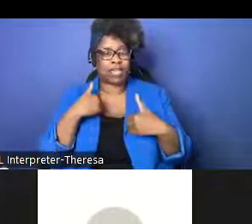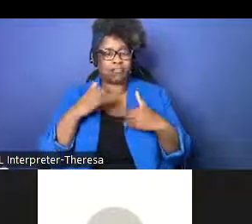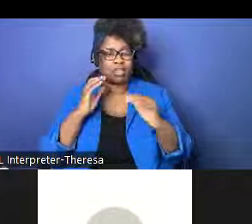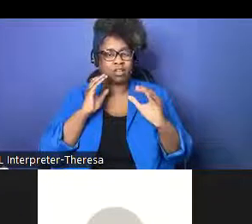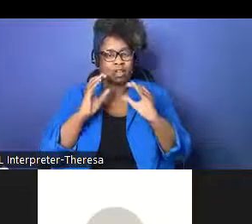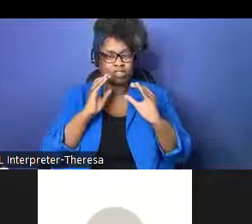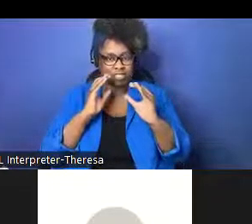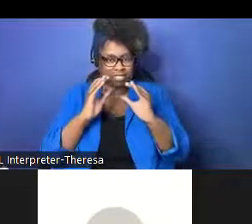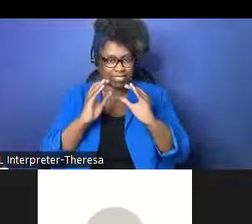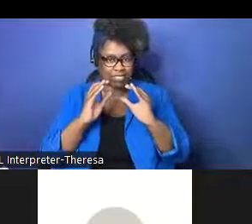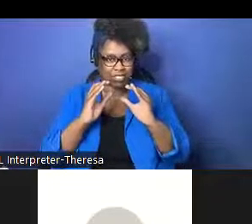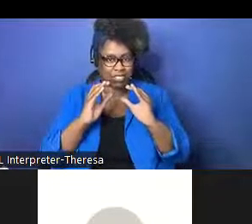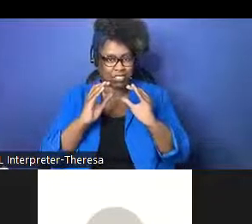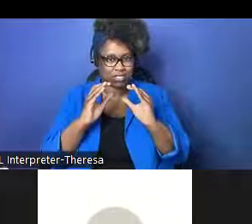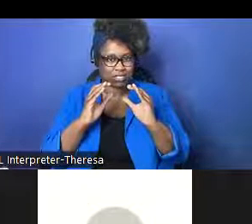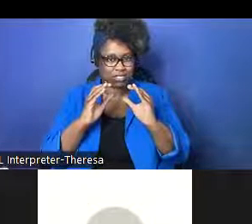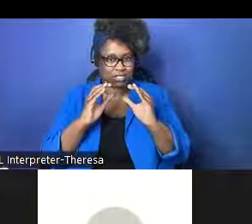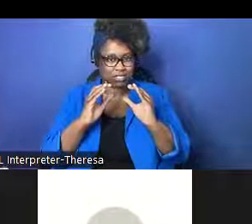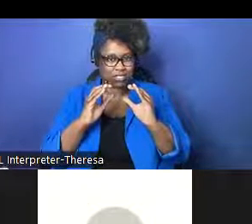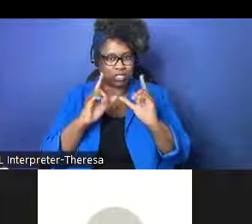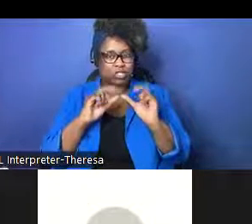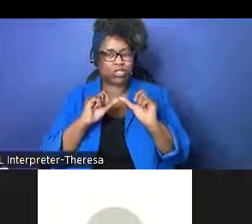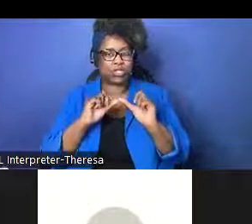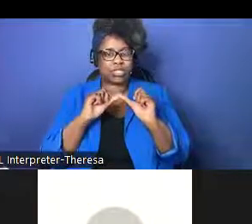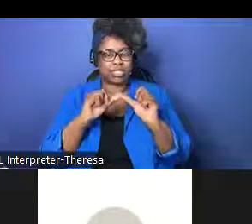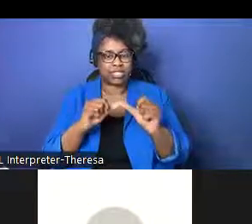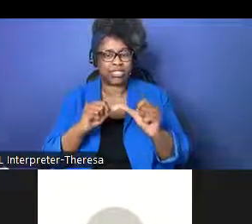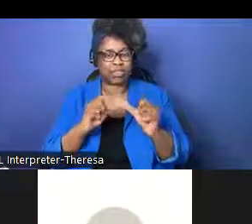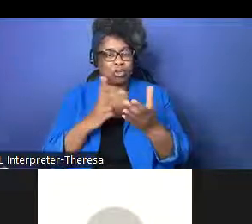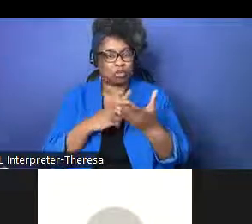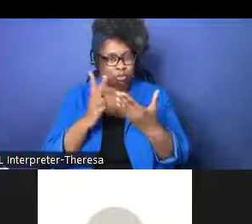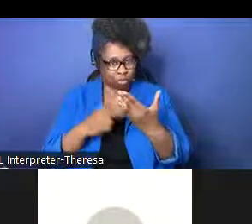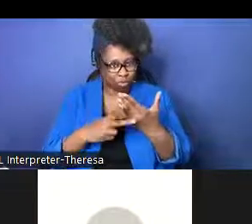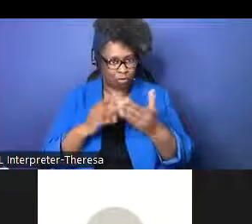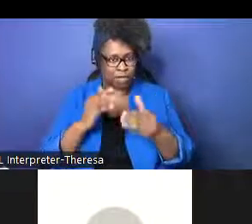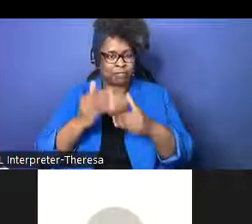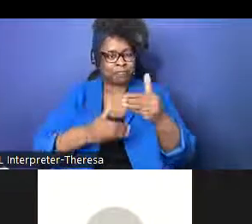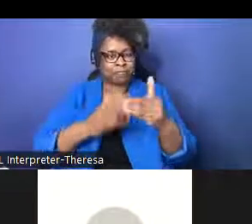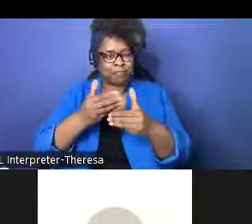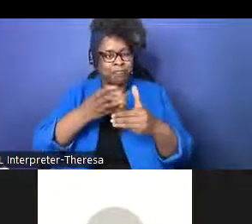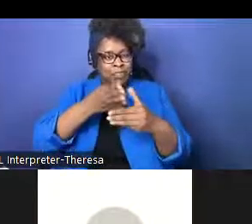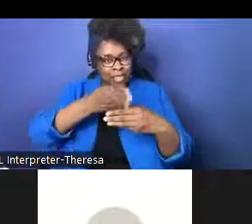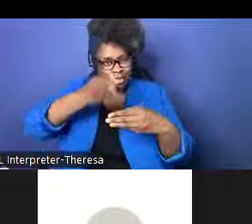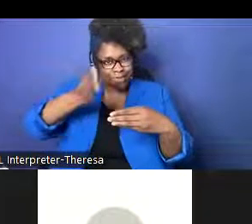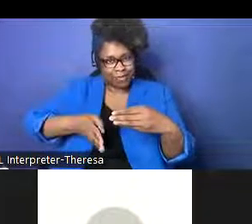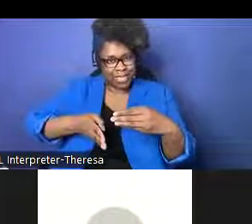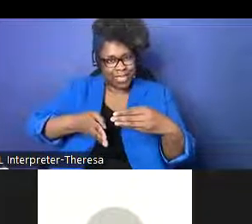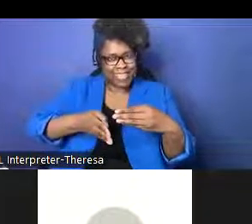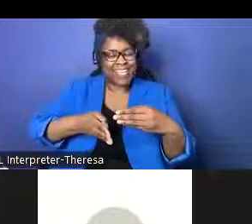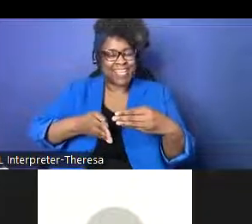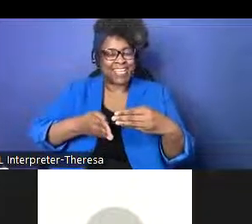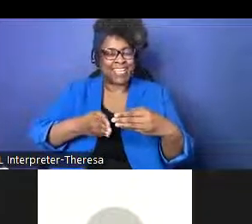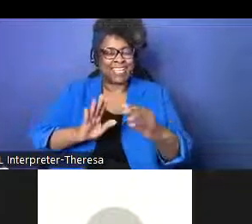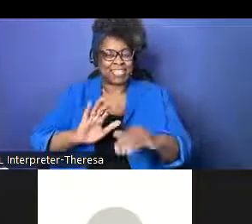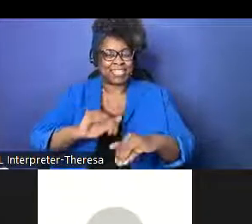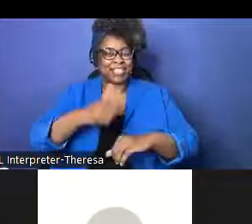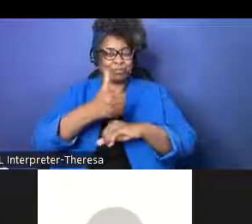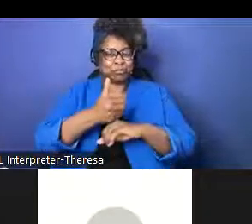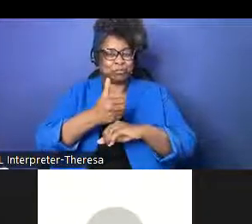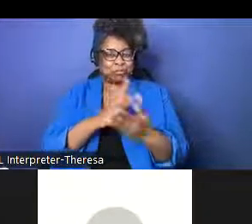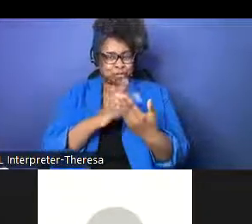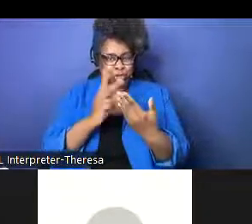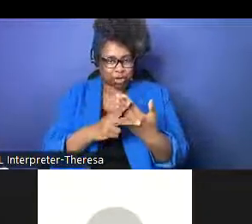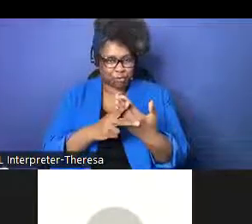conversations to continue the program onward to actually complete implementation of the plan. So this would